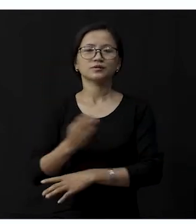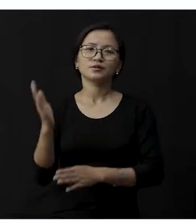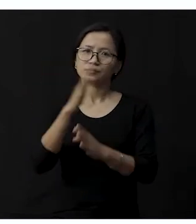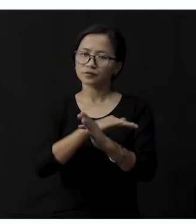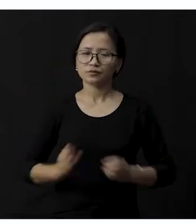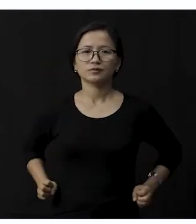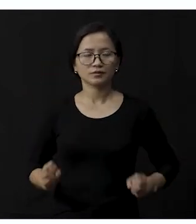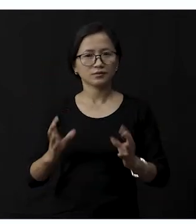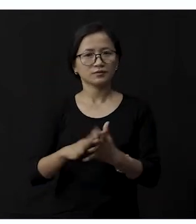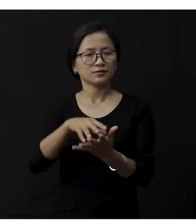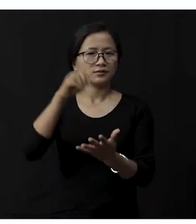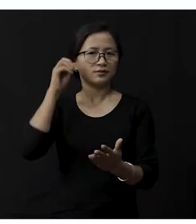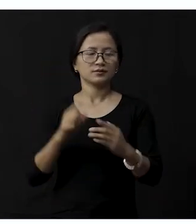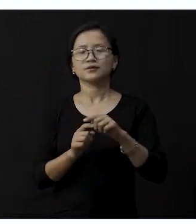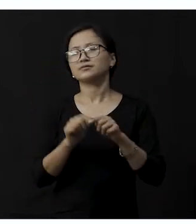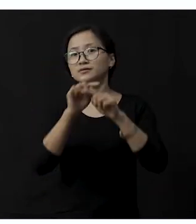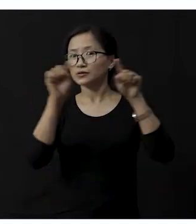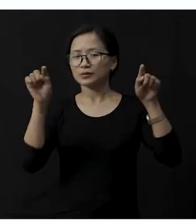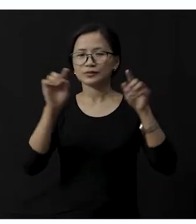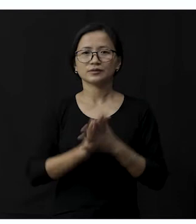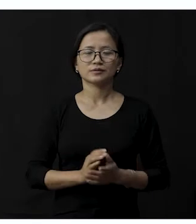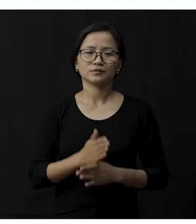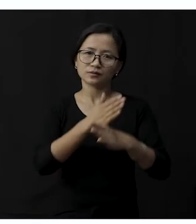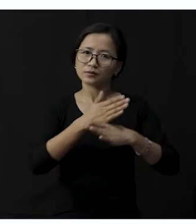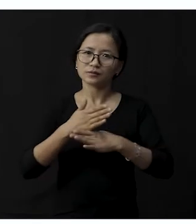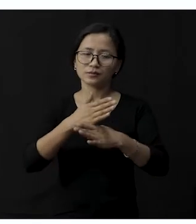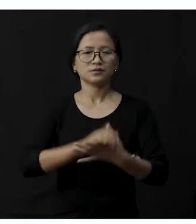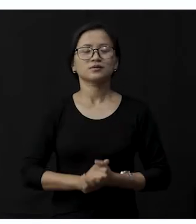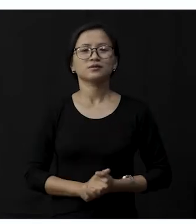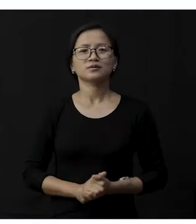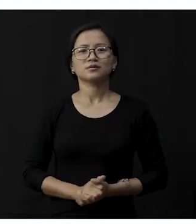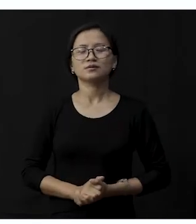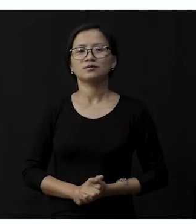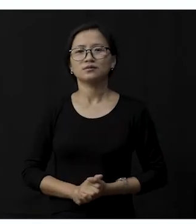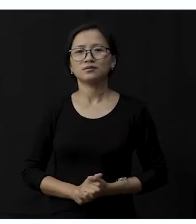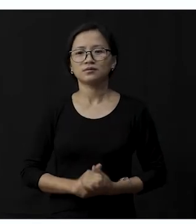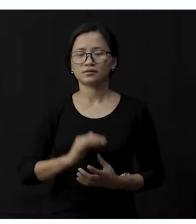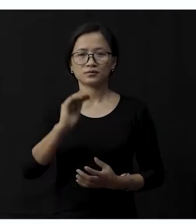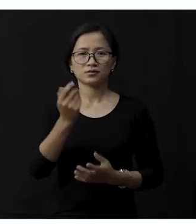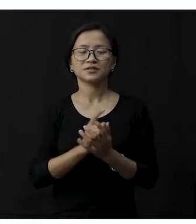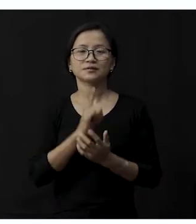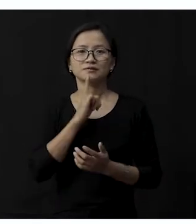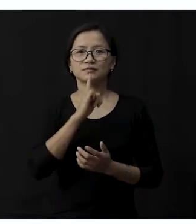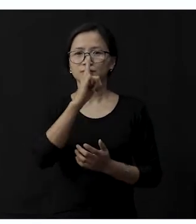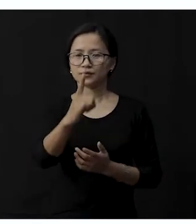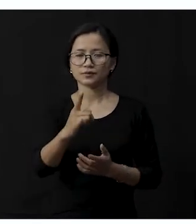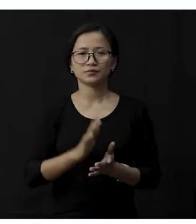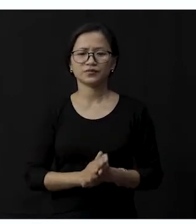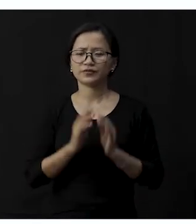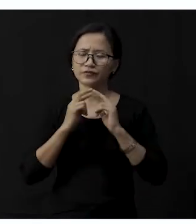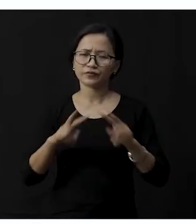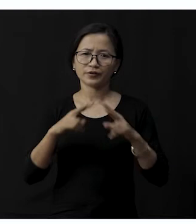and with our learning topic, I wanted to share some information about a very, very